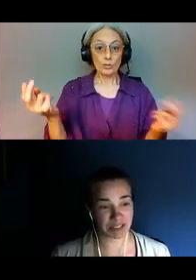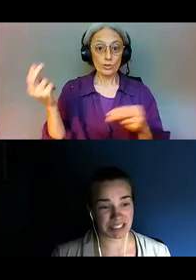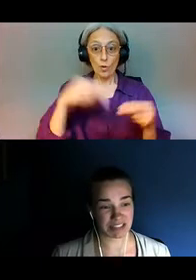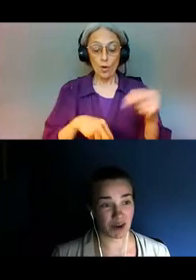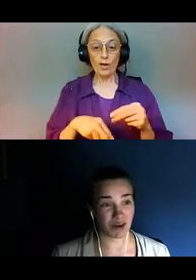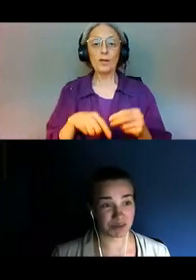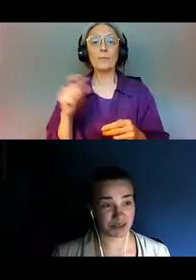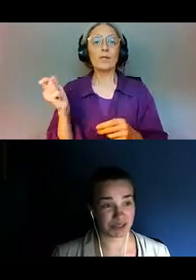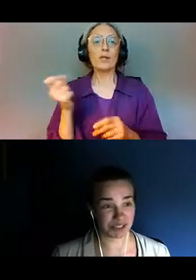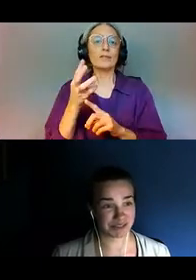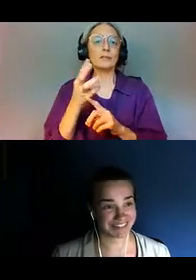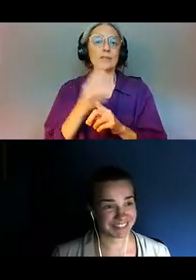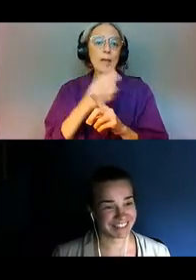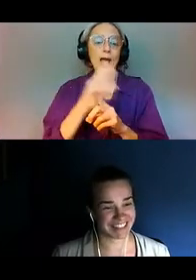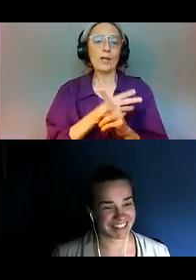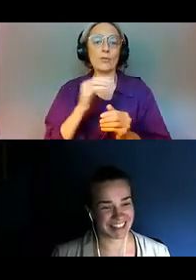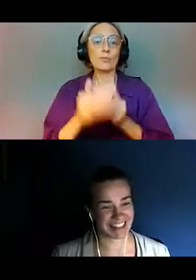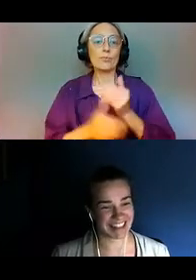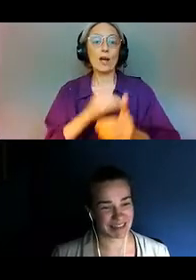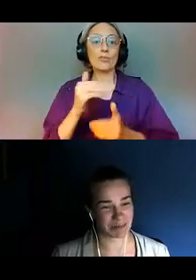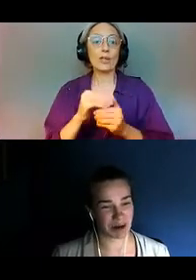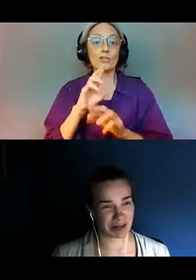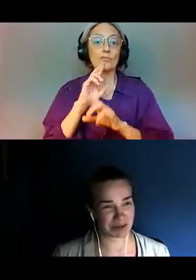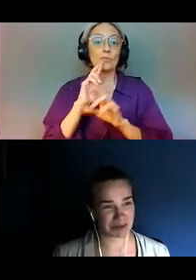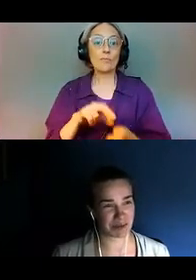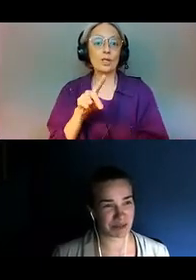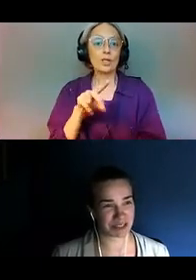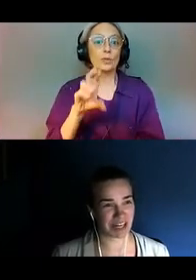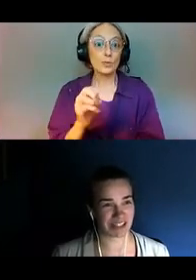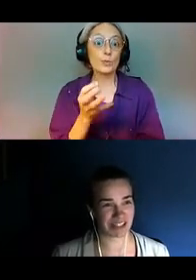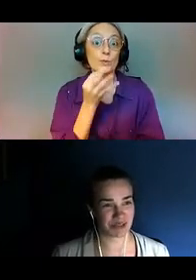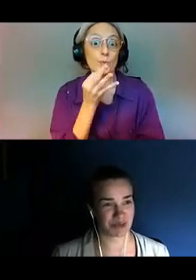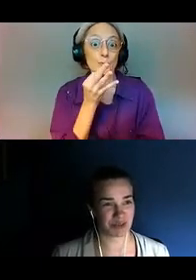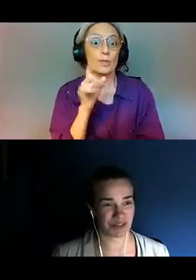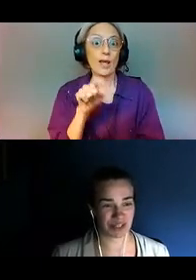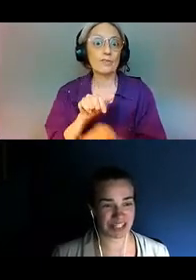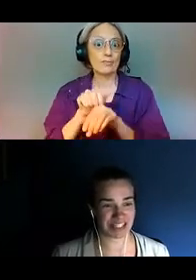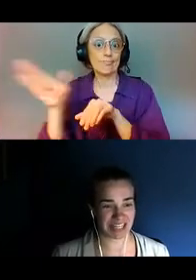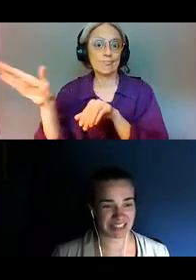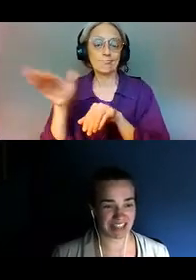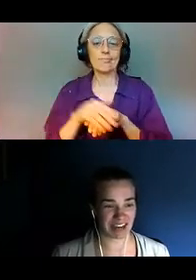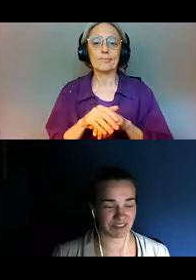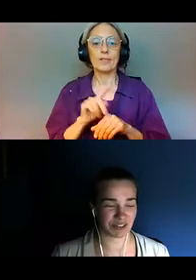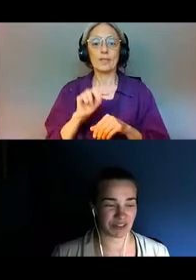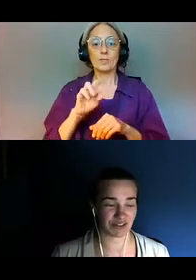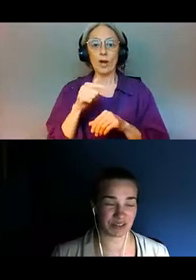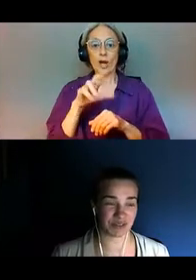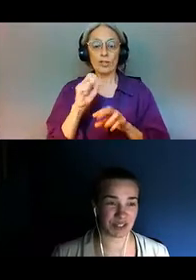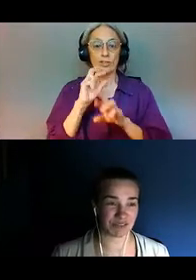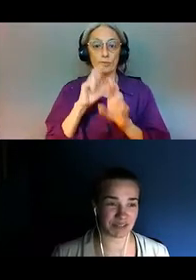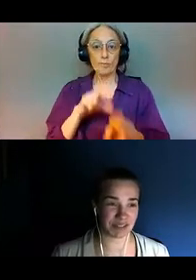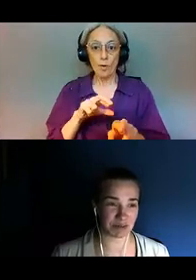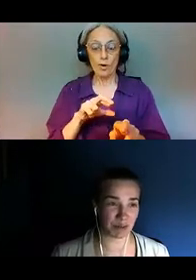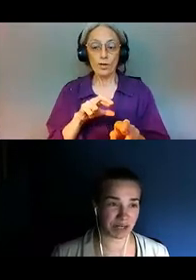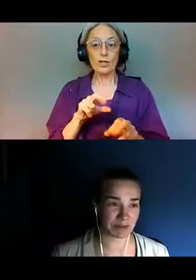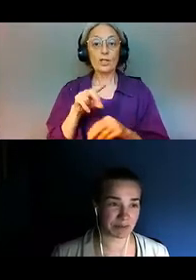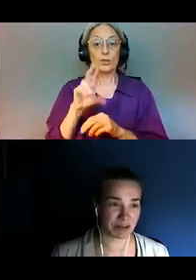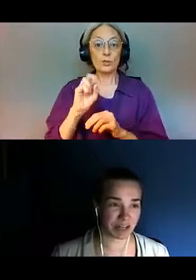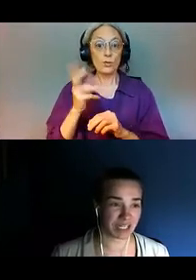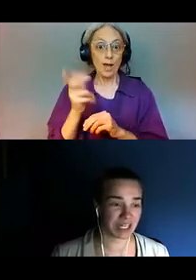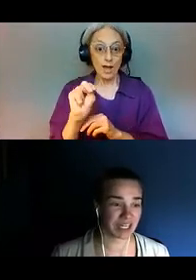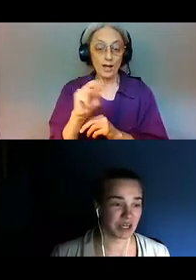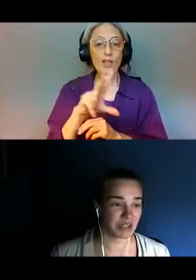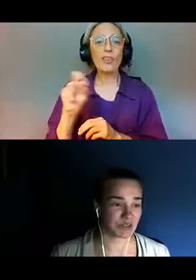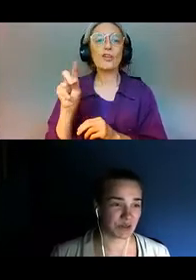progress report is almost due. The progress reports are due 30 days after the close of the